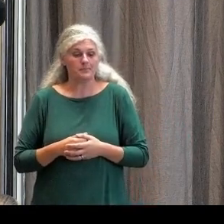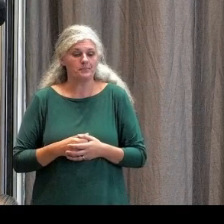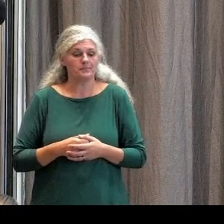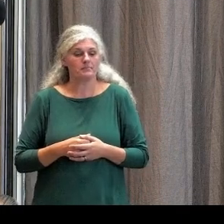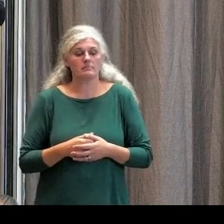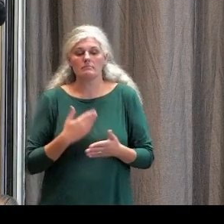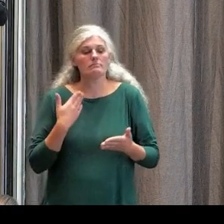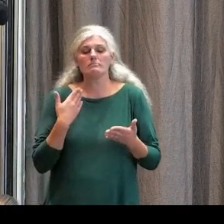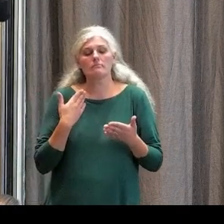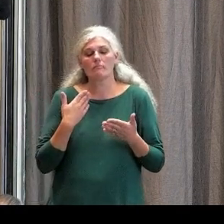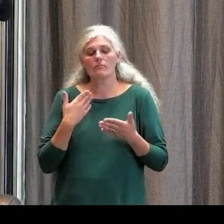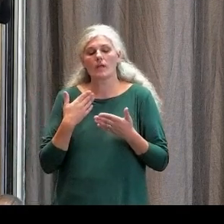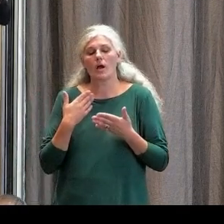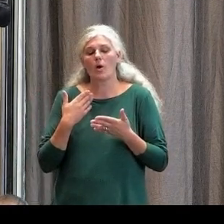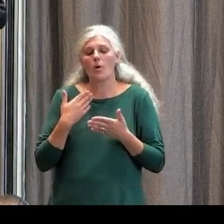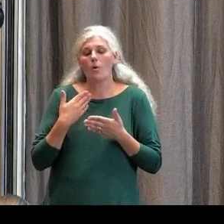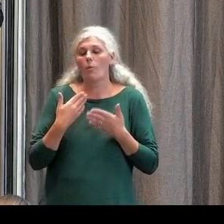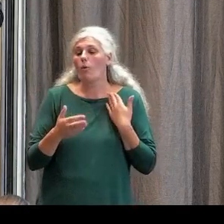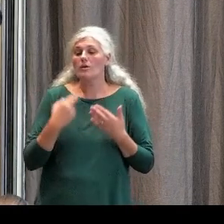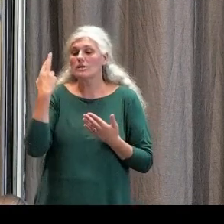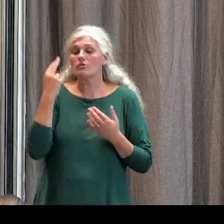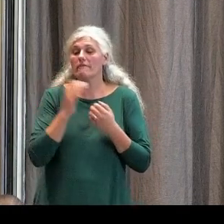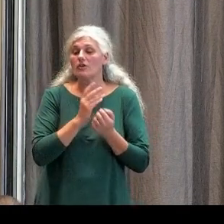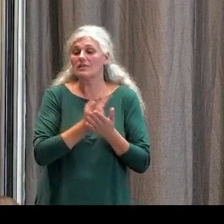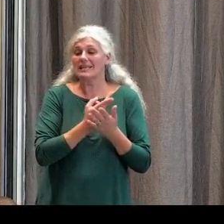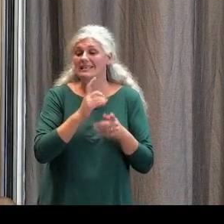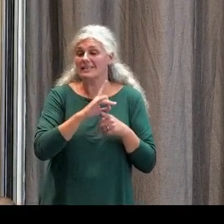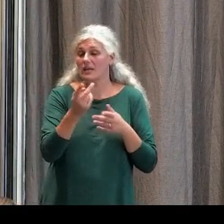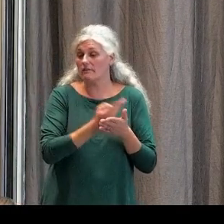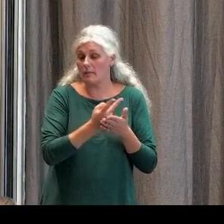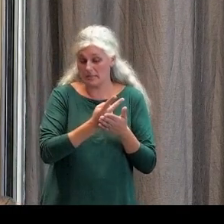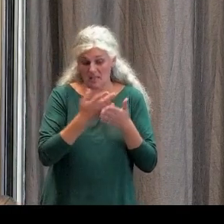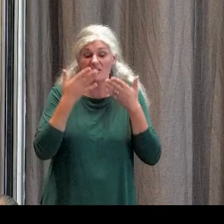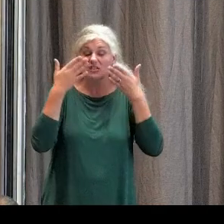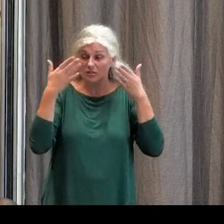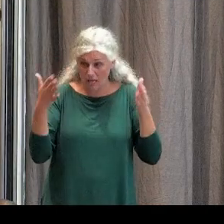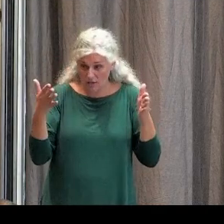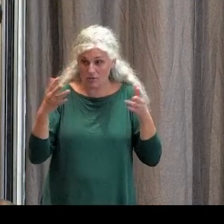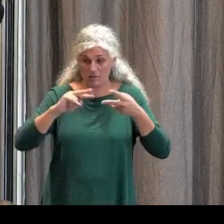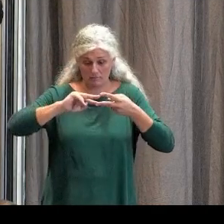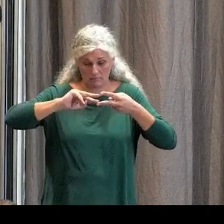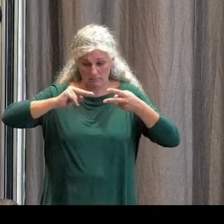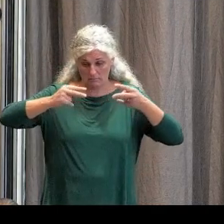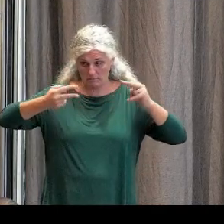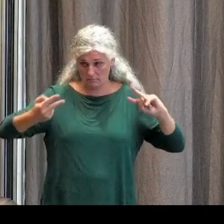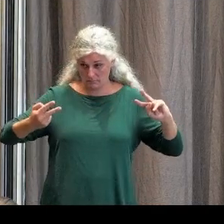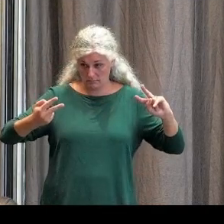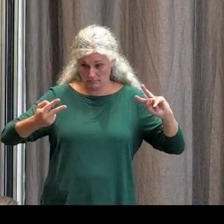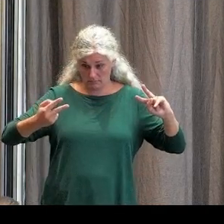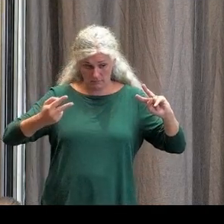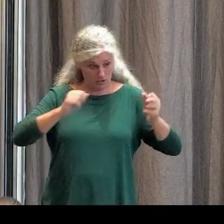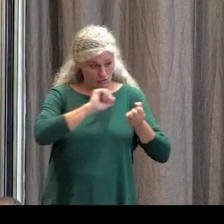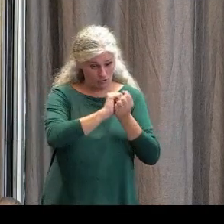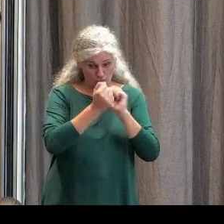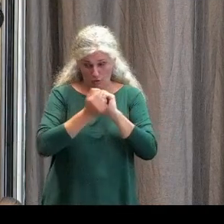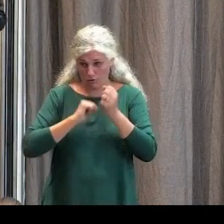So what is causing seizures in that type of epilepsy? Well, it's generally a change to the structure or the function of